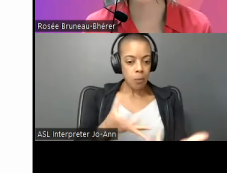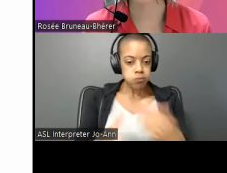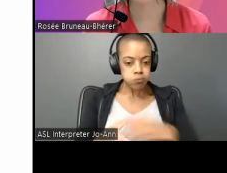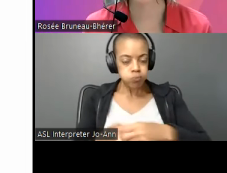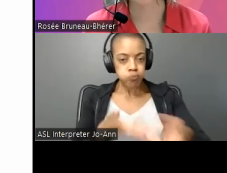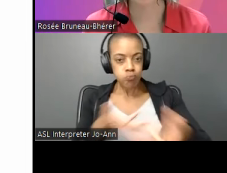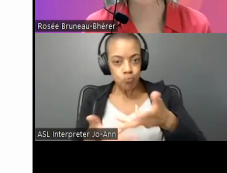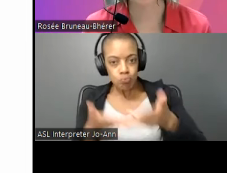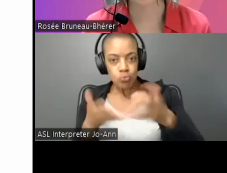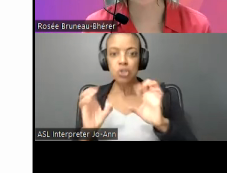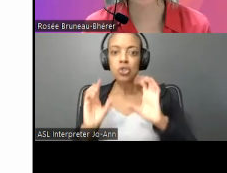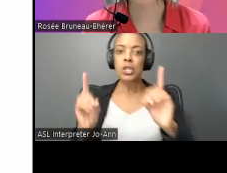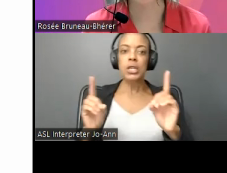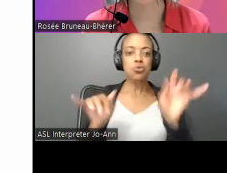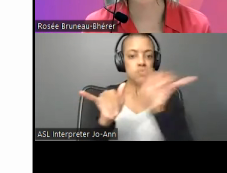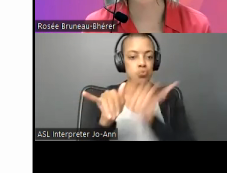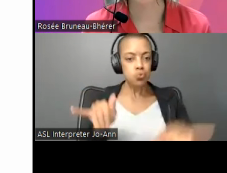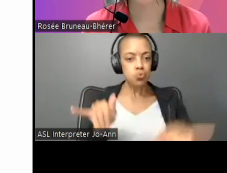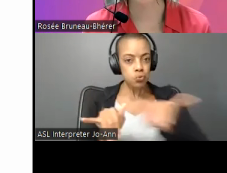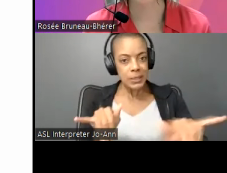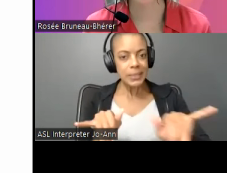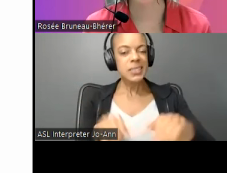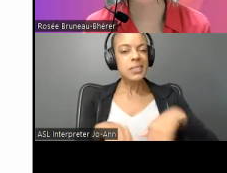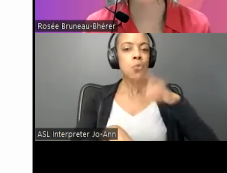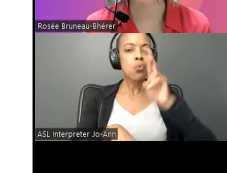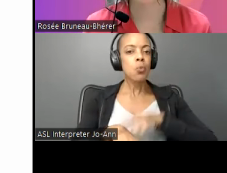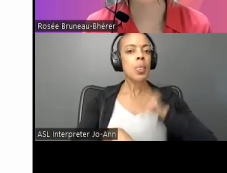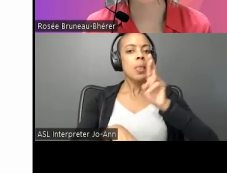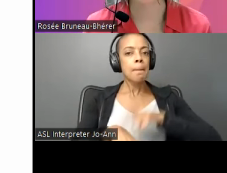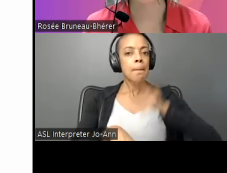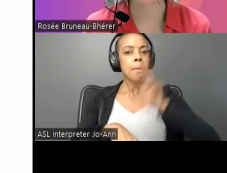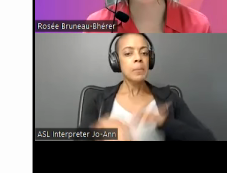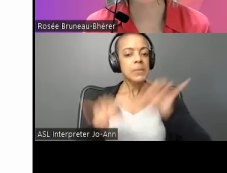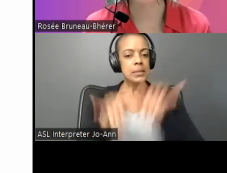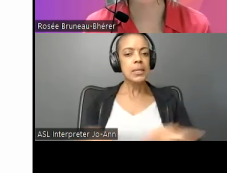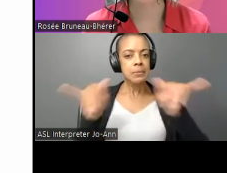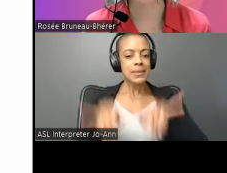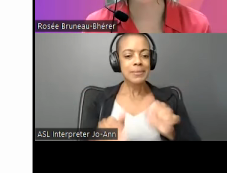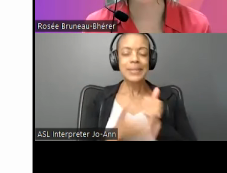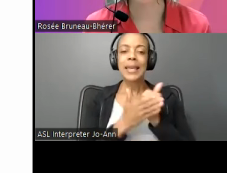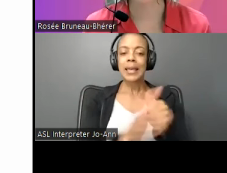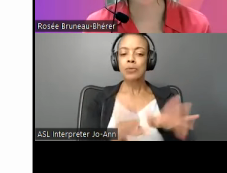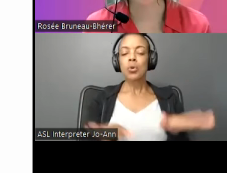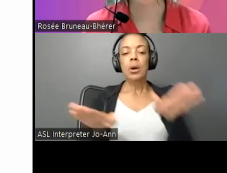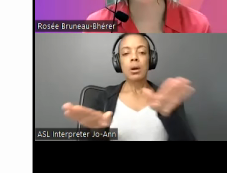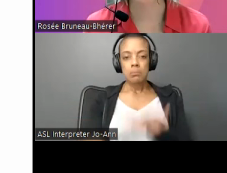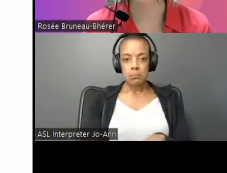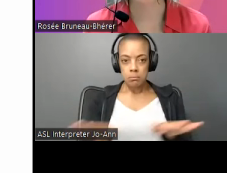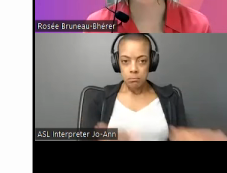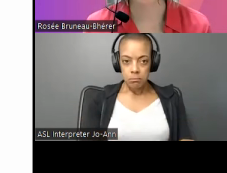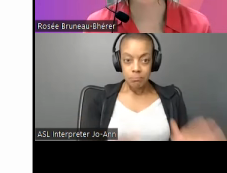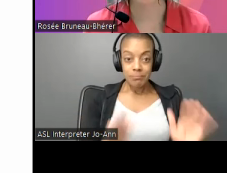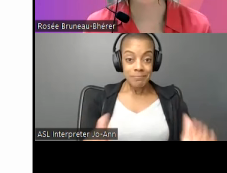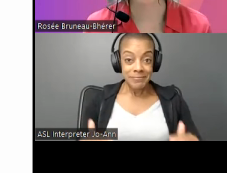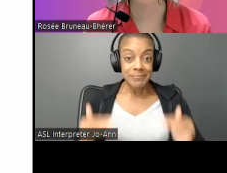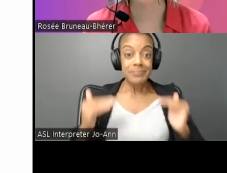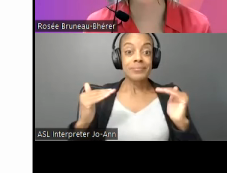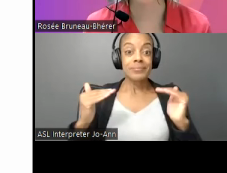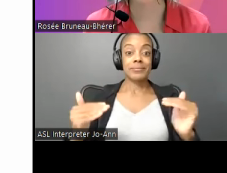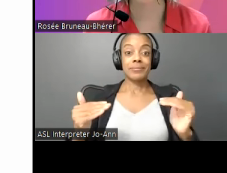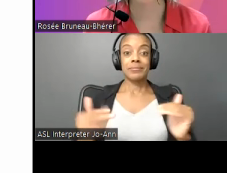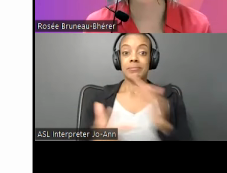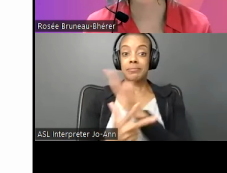These are prerequisites to help children calm down. In terms of attachment, there are three things: